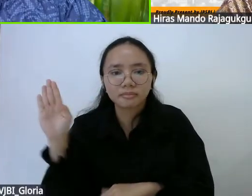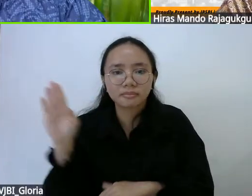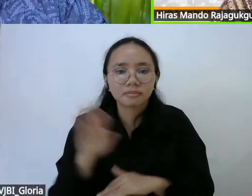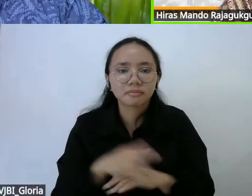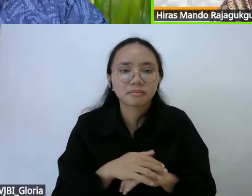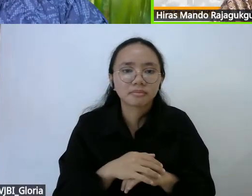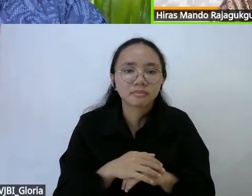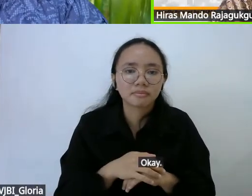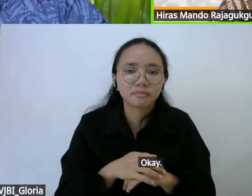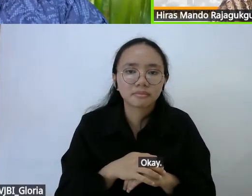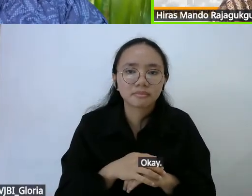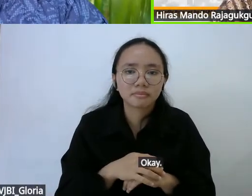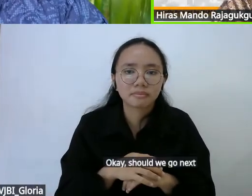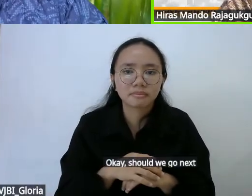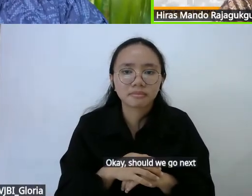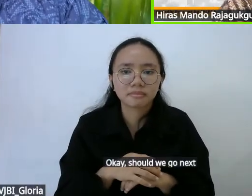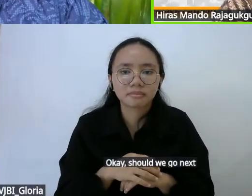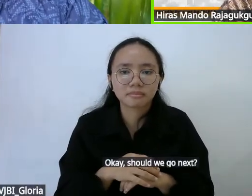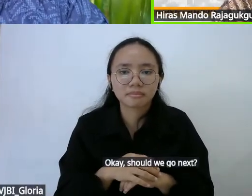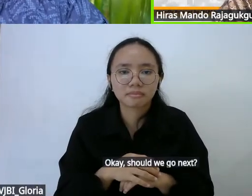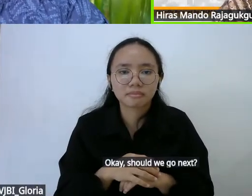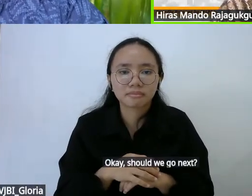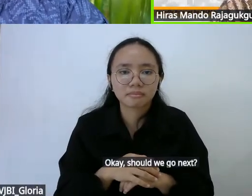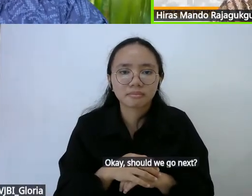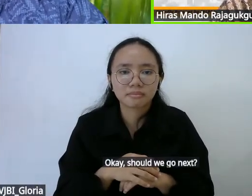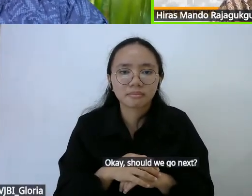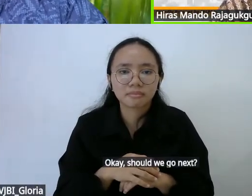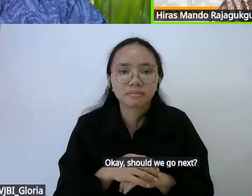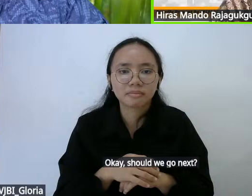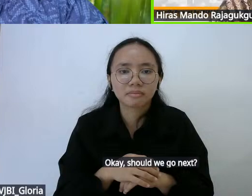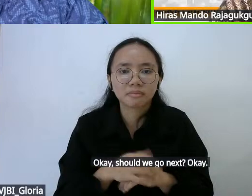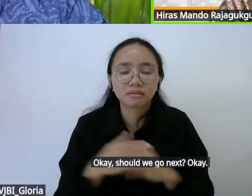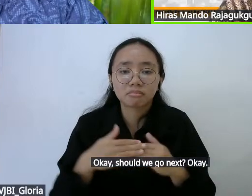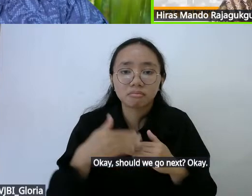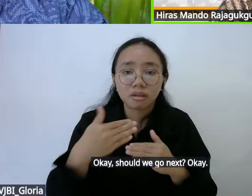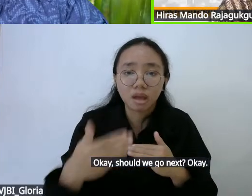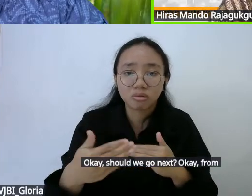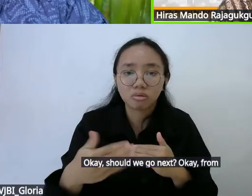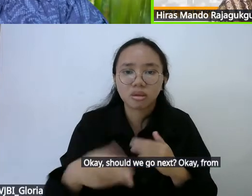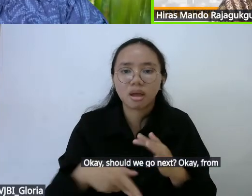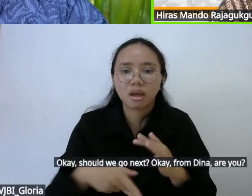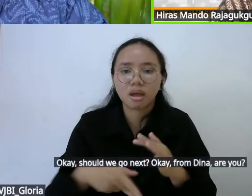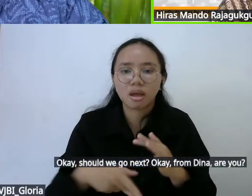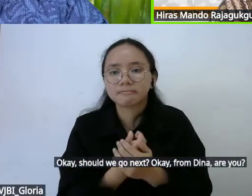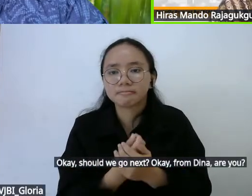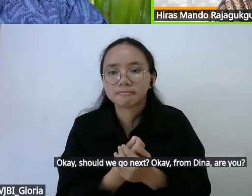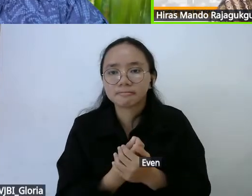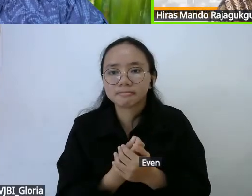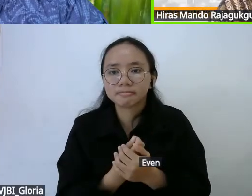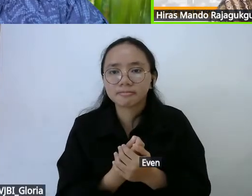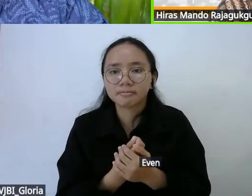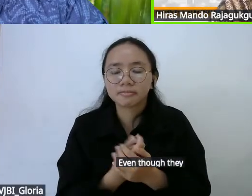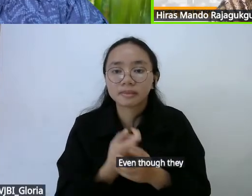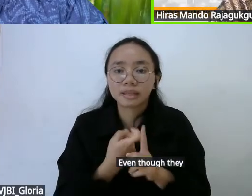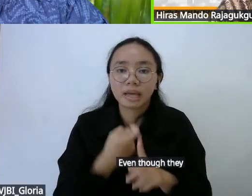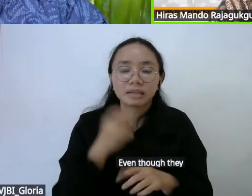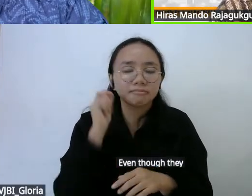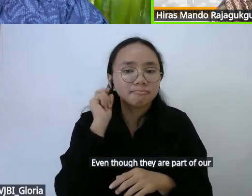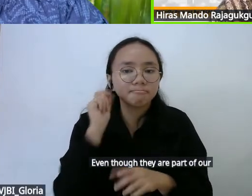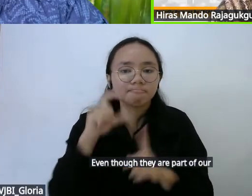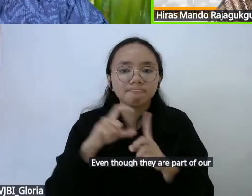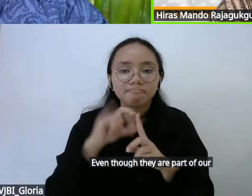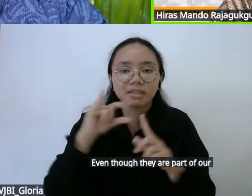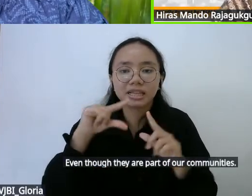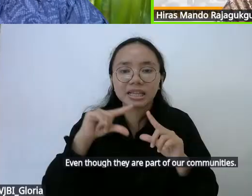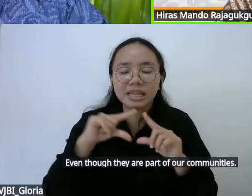Okay, should we go next? Okay, from Dina Ayu. Even though they are part of our